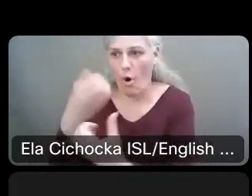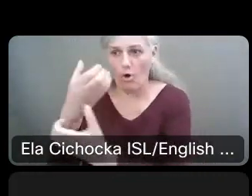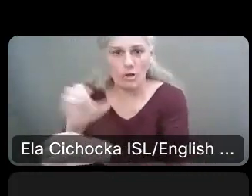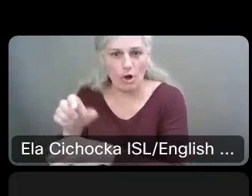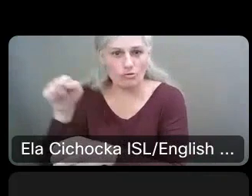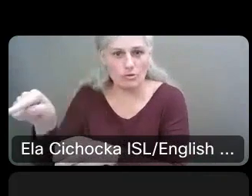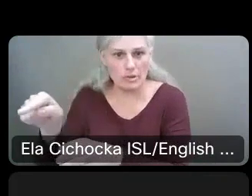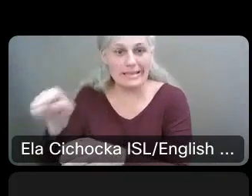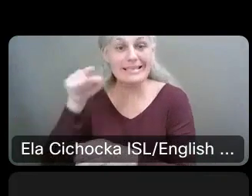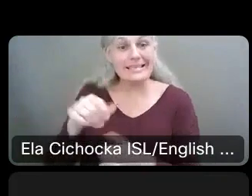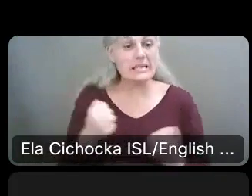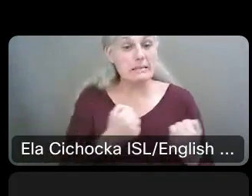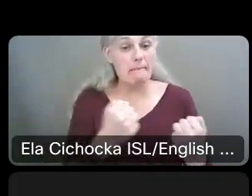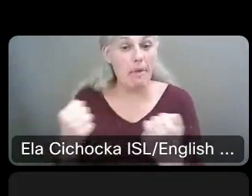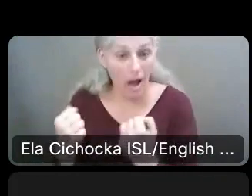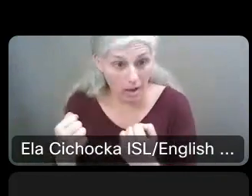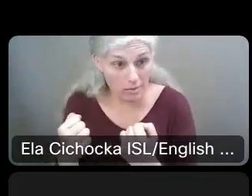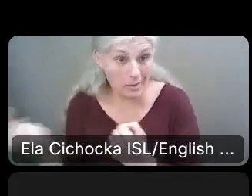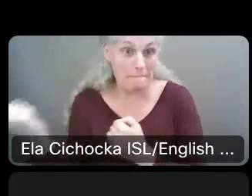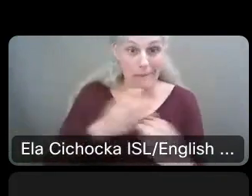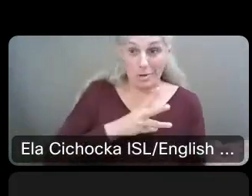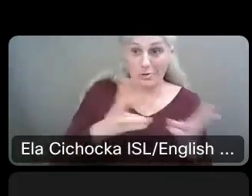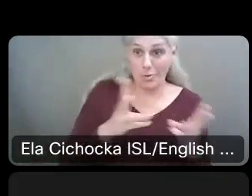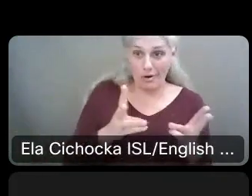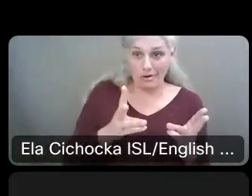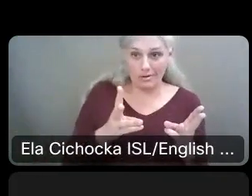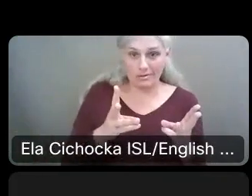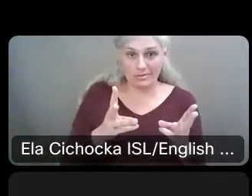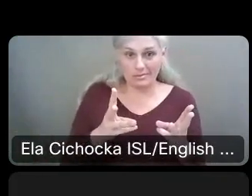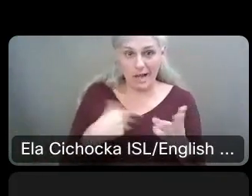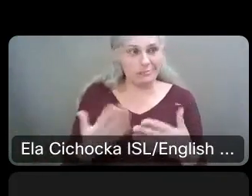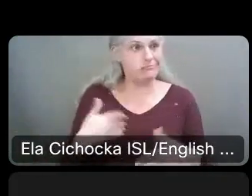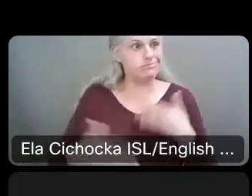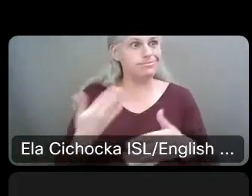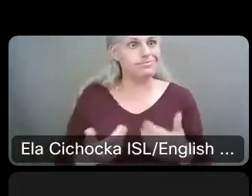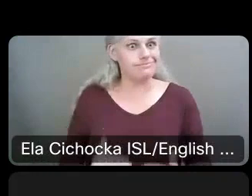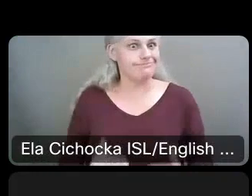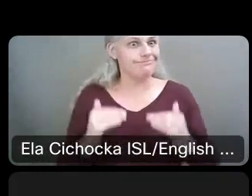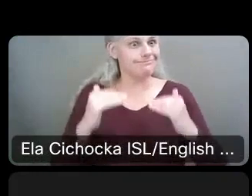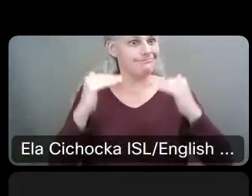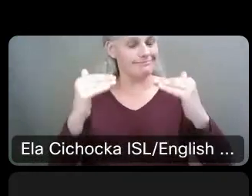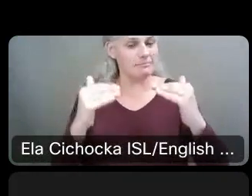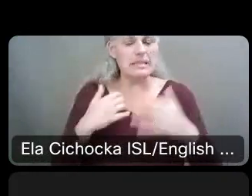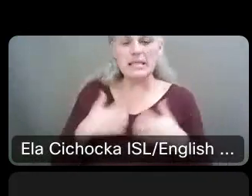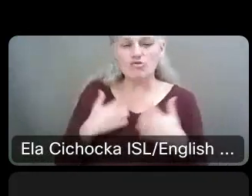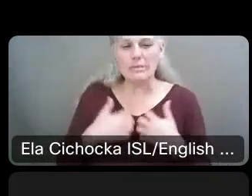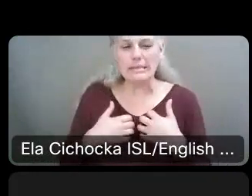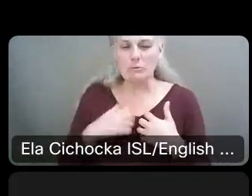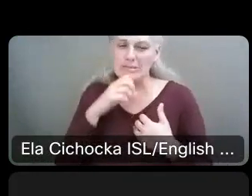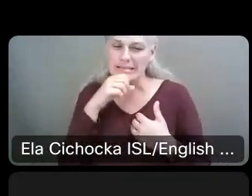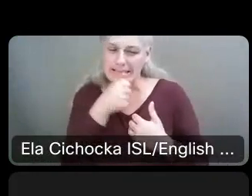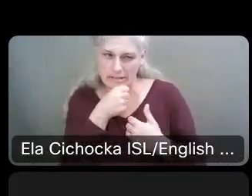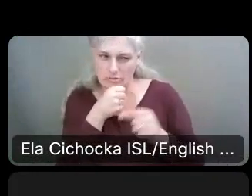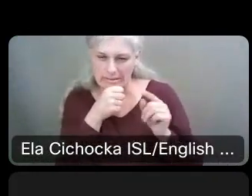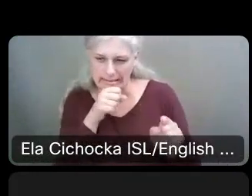these pilots are flying today and with another carrier and thriving. Interestingly, the intensity and